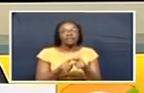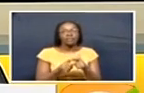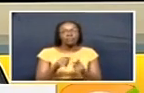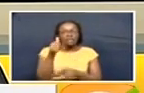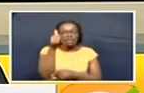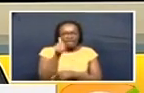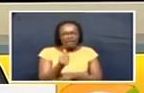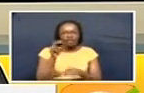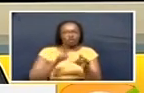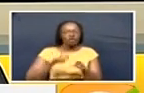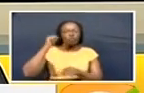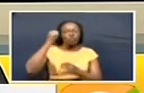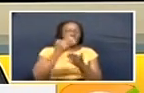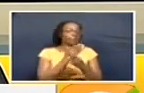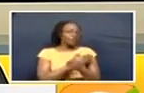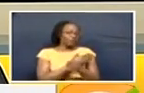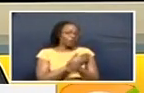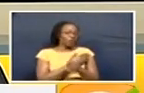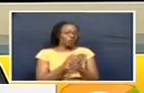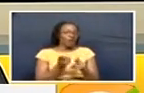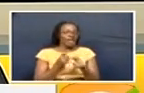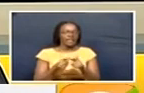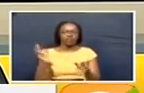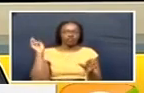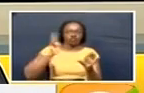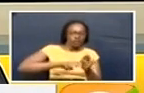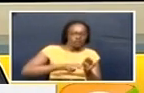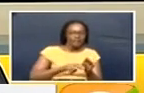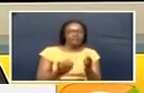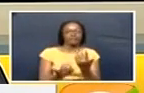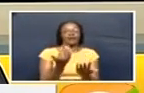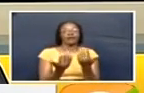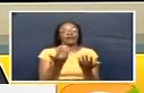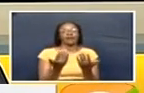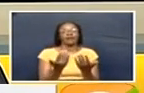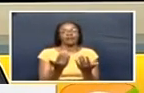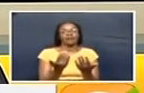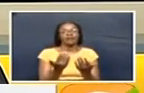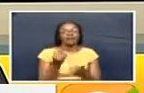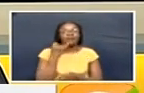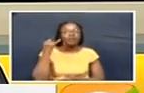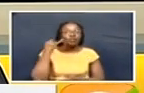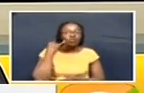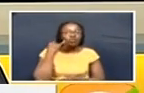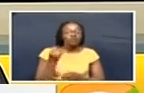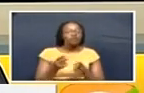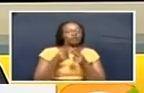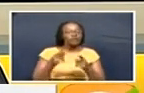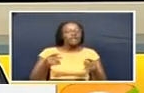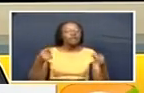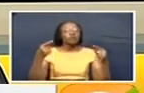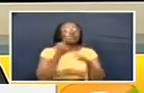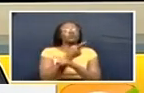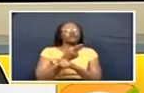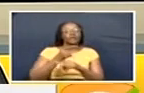in politics before that, and just kind of just jumped into the fire, because that's what I would call it. Nakuru is a very controversial